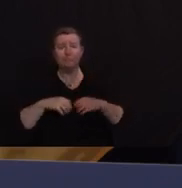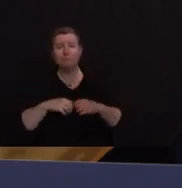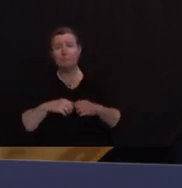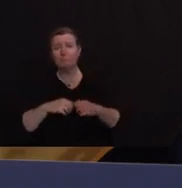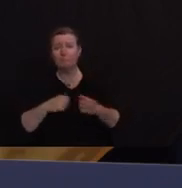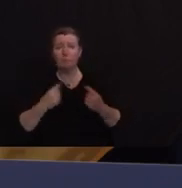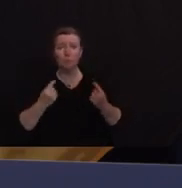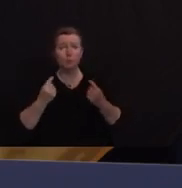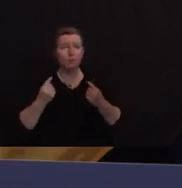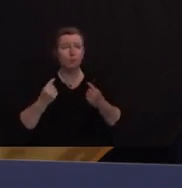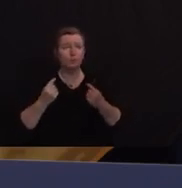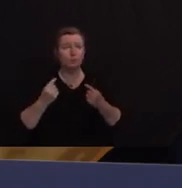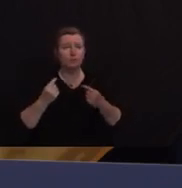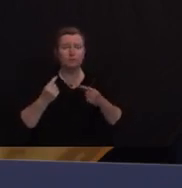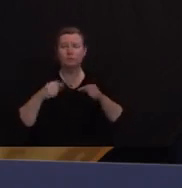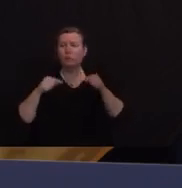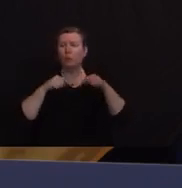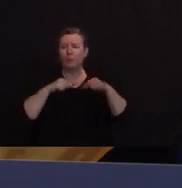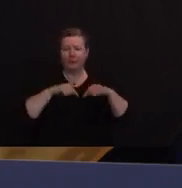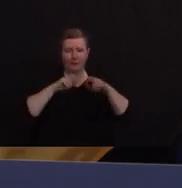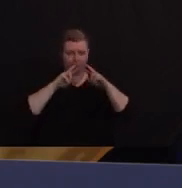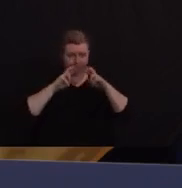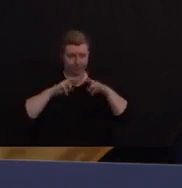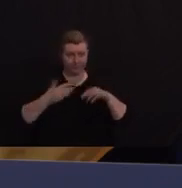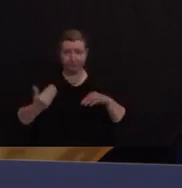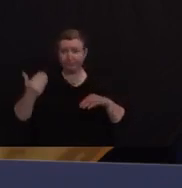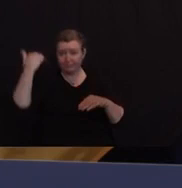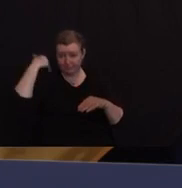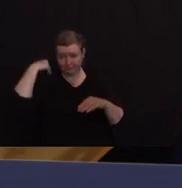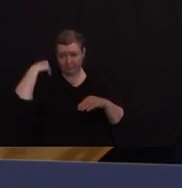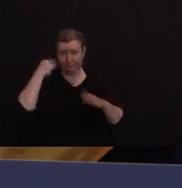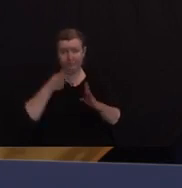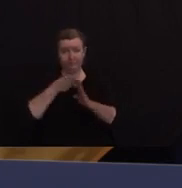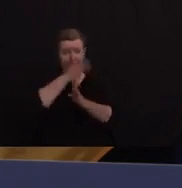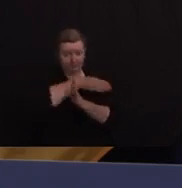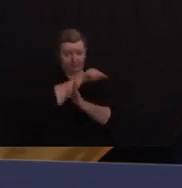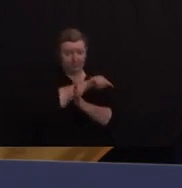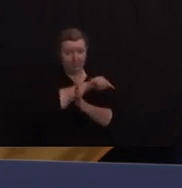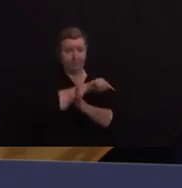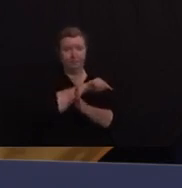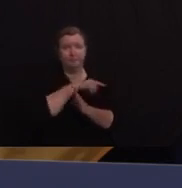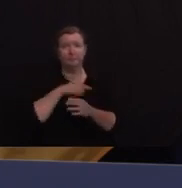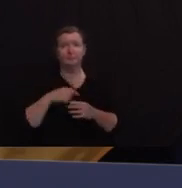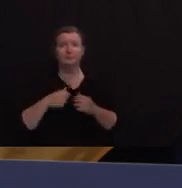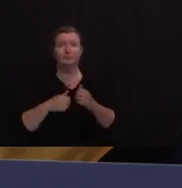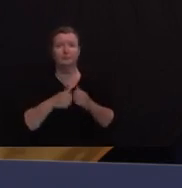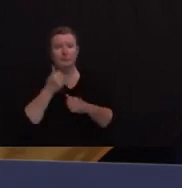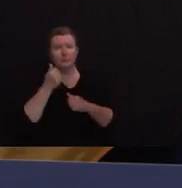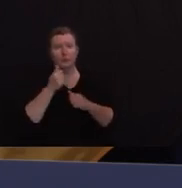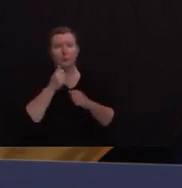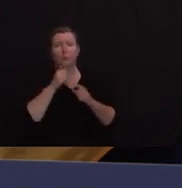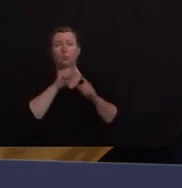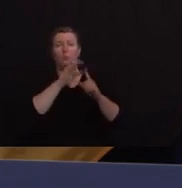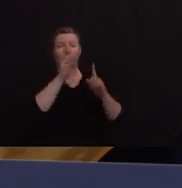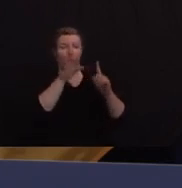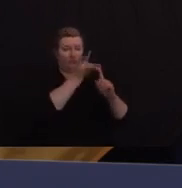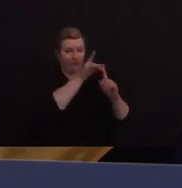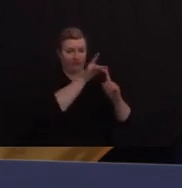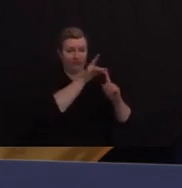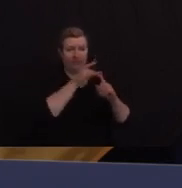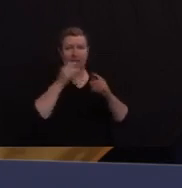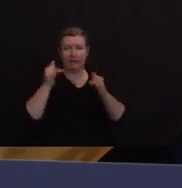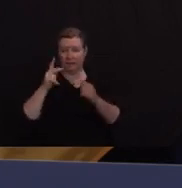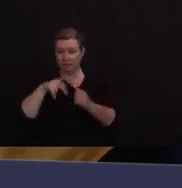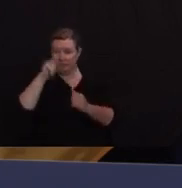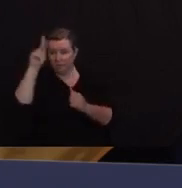infected. In the past, we know it was mostly Alpha, now it's almost all Delta. How many more people are becoming infected now compared to the past? And we do that, but the